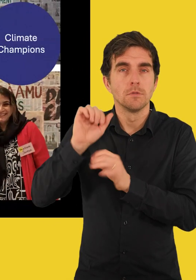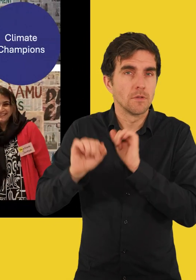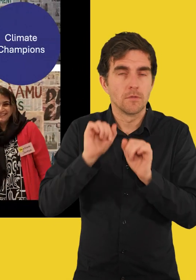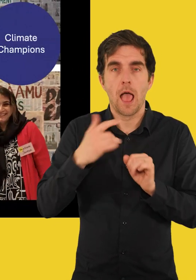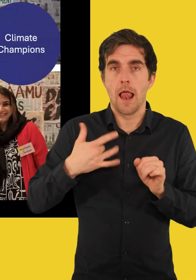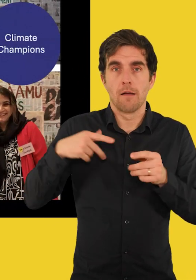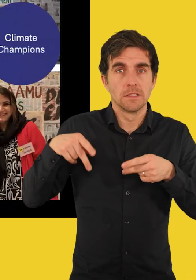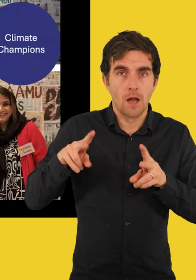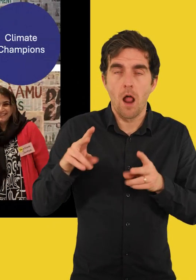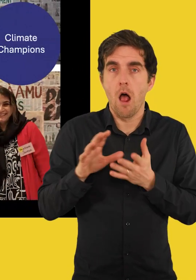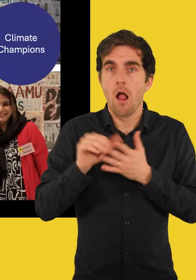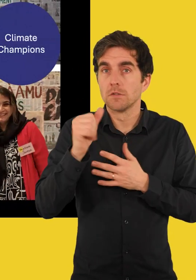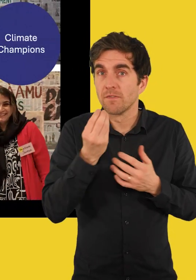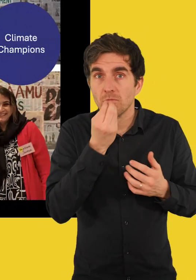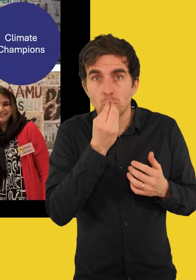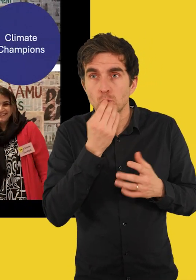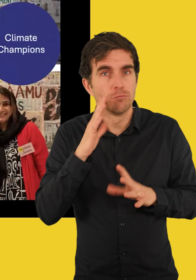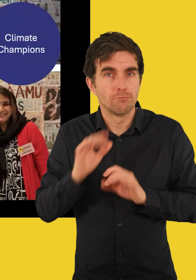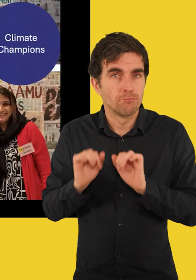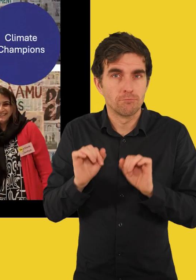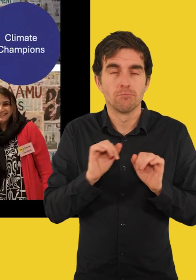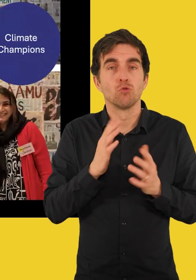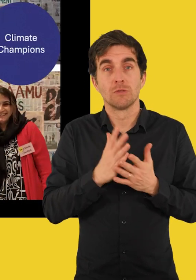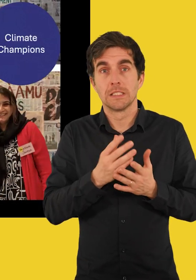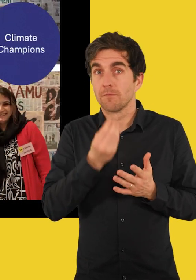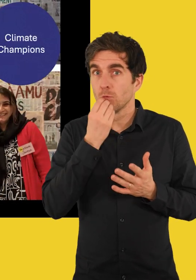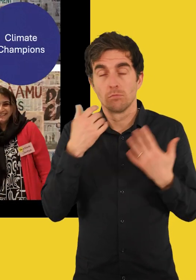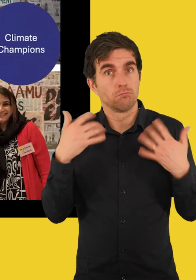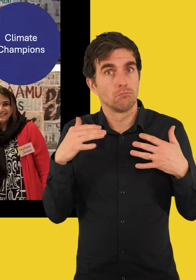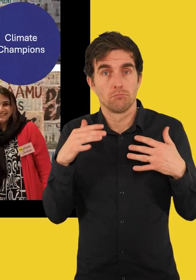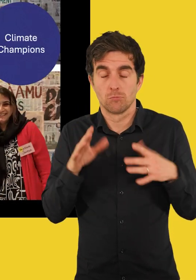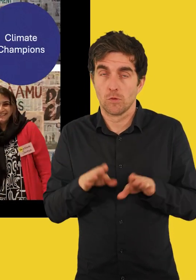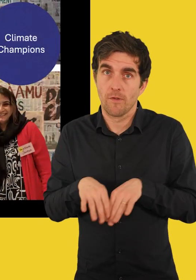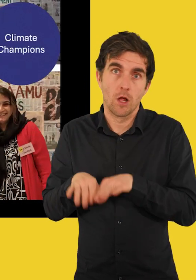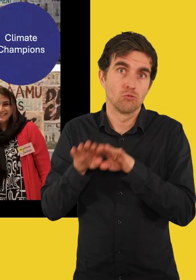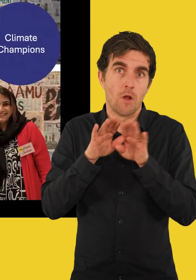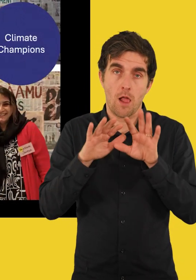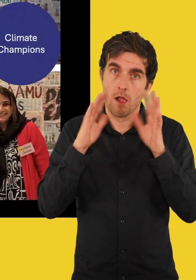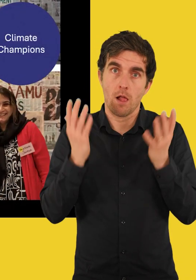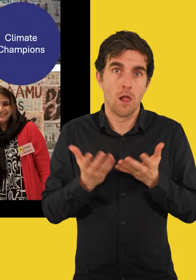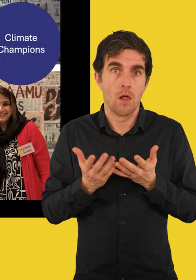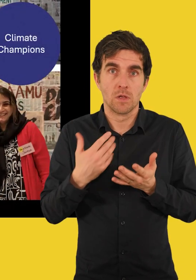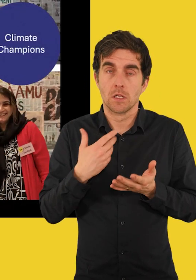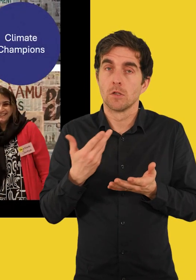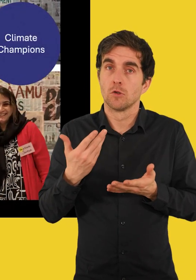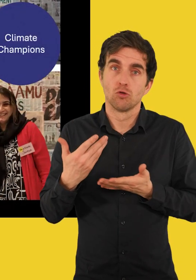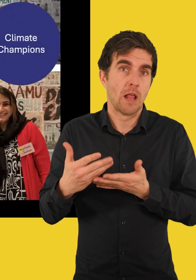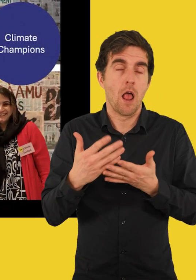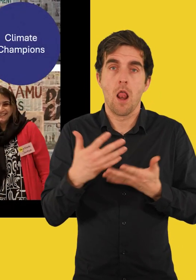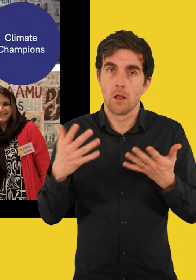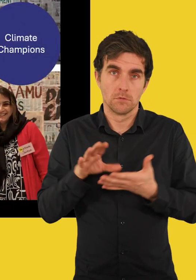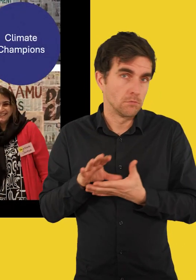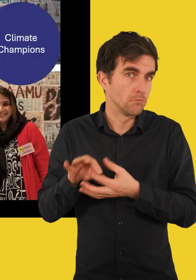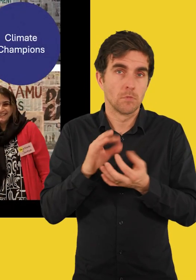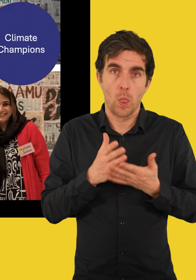differences, lifestyle differences, culture of food. Yes, food was our universal language. We shared a lot through